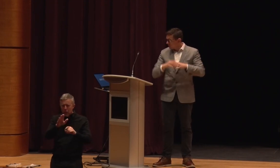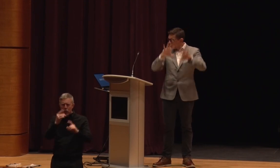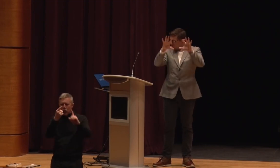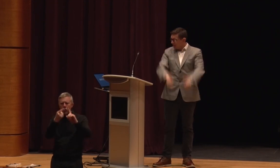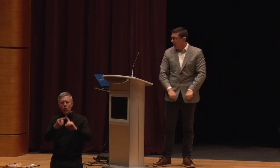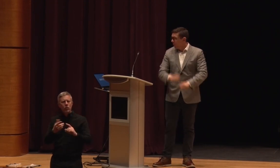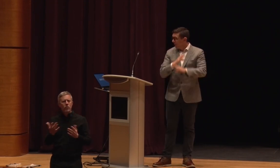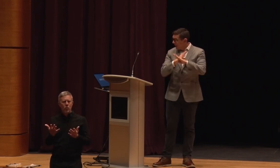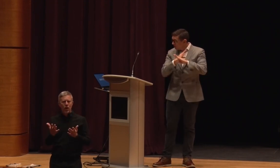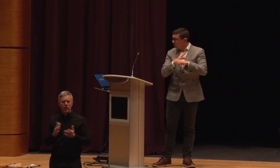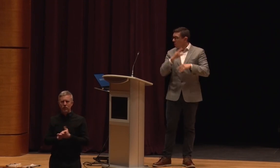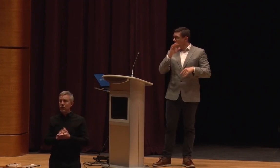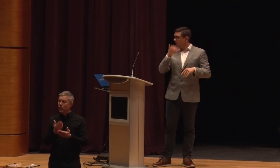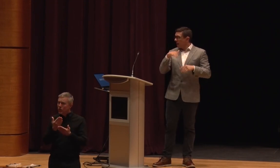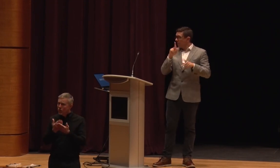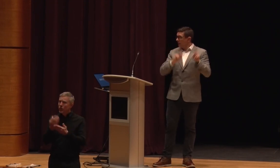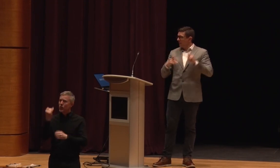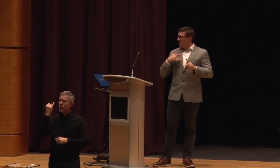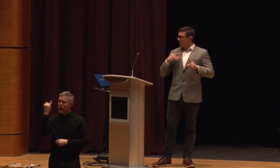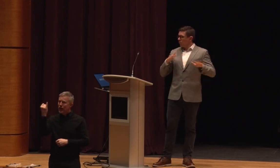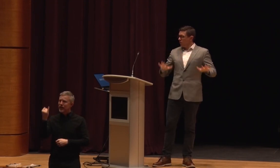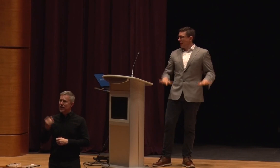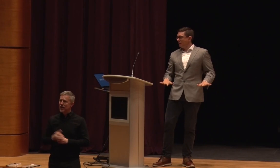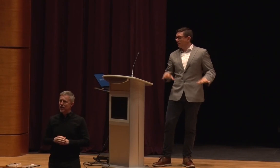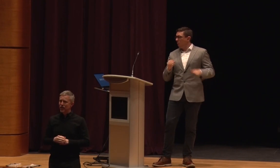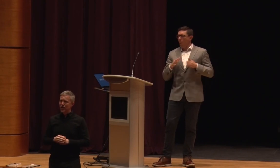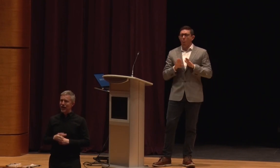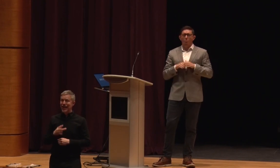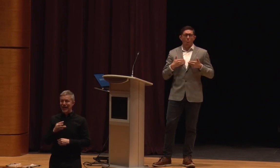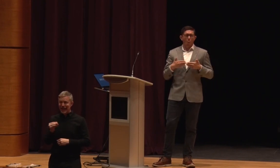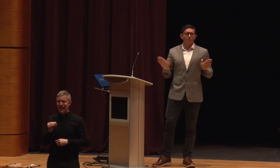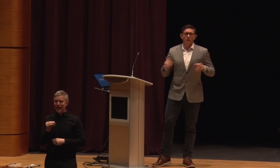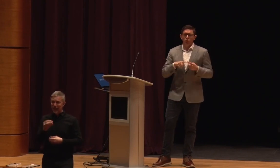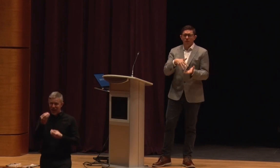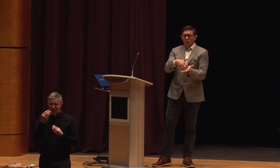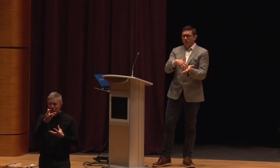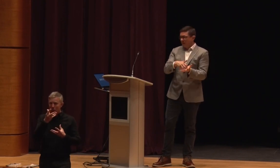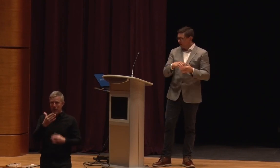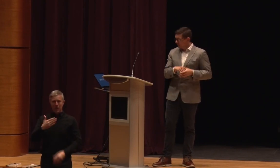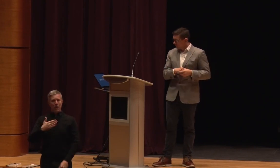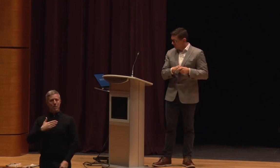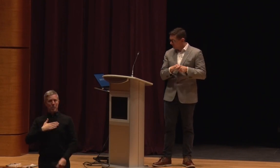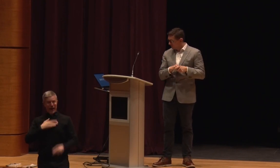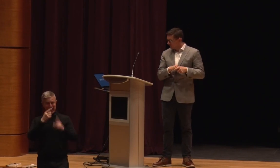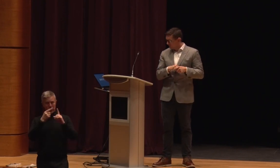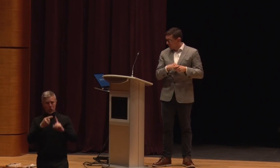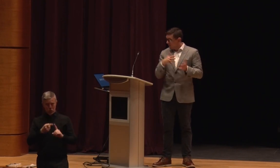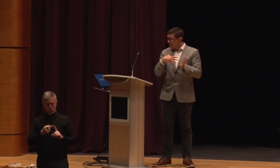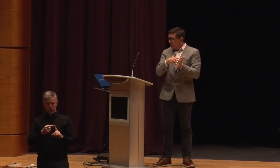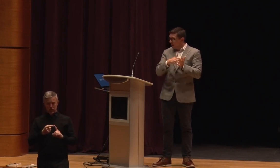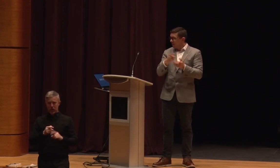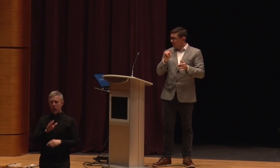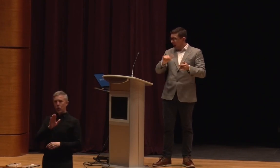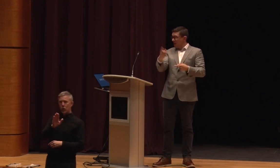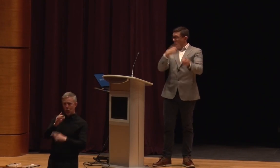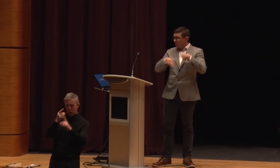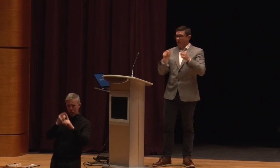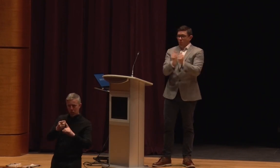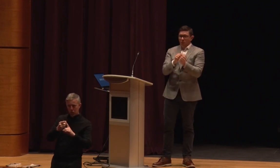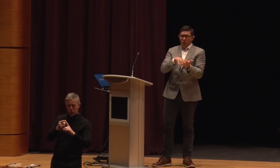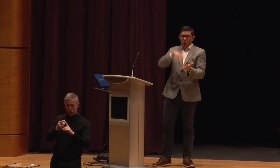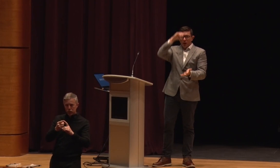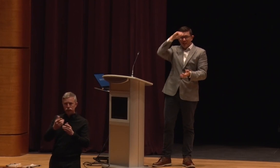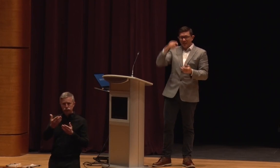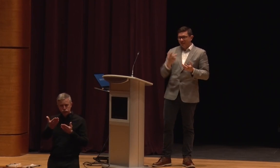is a great idea, and letting them know what your goals are as well, sharing. Encouraging that openness and